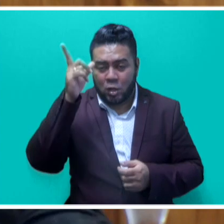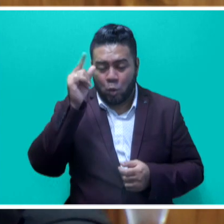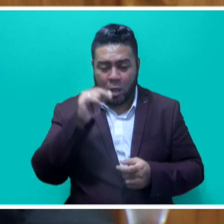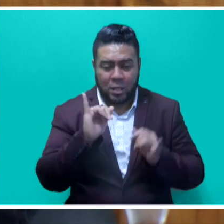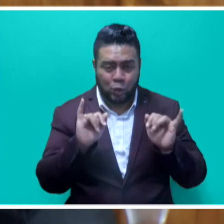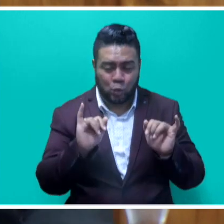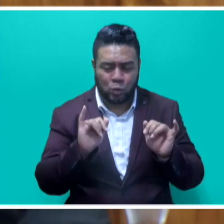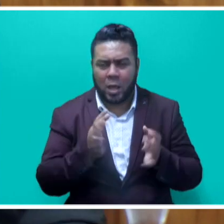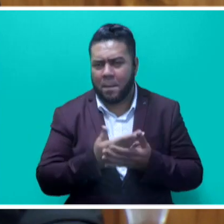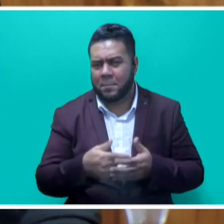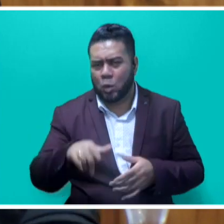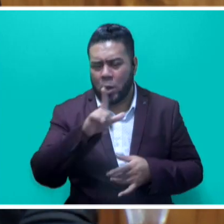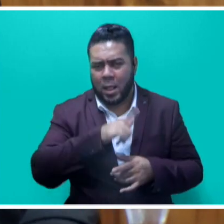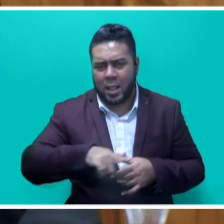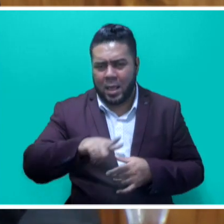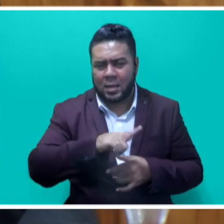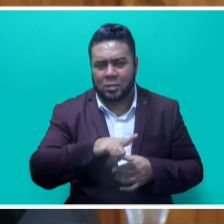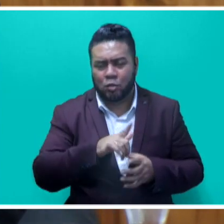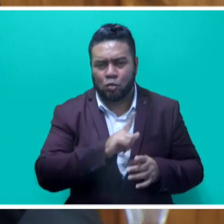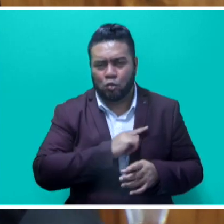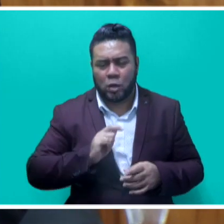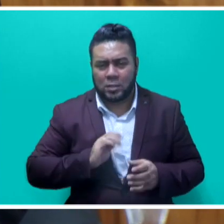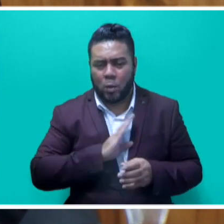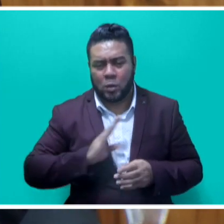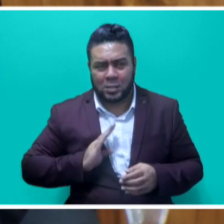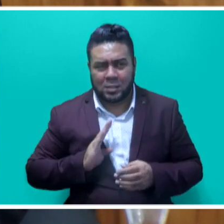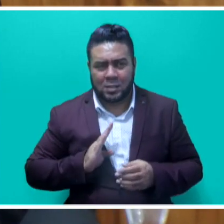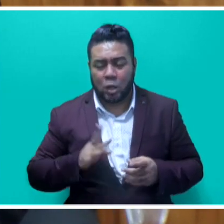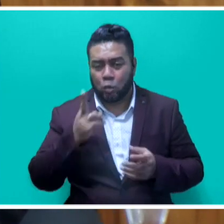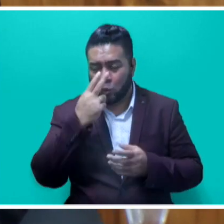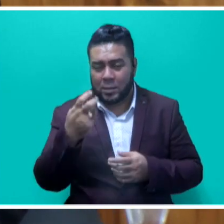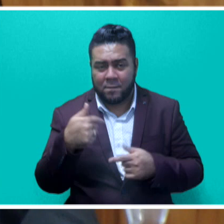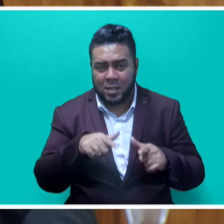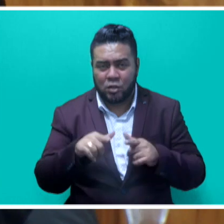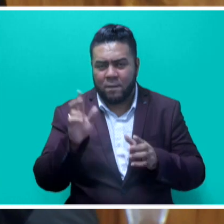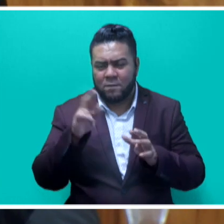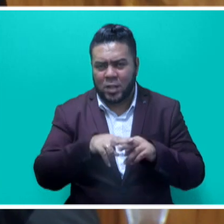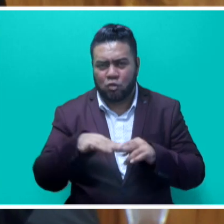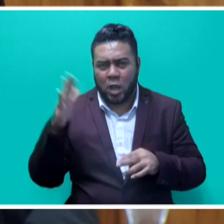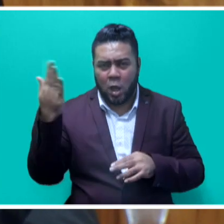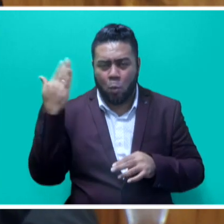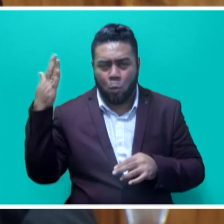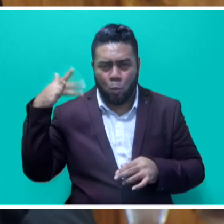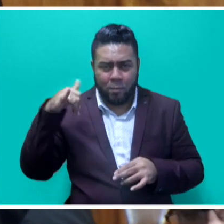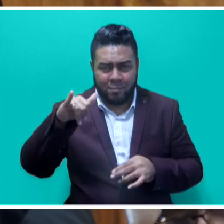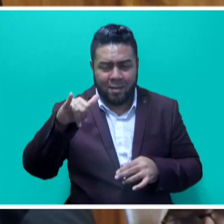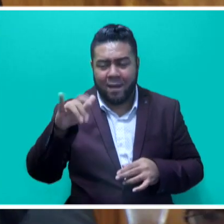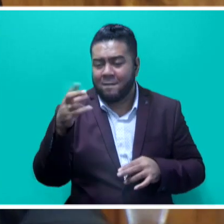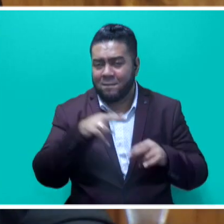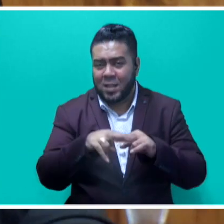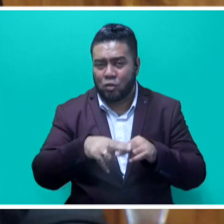Affairs, Itoke Land Transport, Fiji Revenue and Customs Service, Tourism Fiji, Fiji Airways, and the Fiji Hotel and